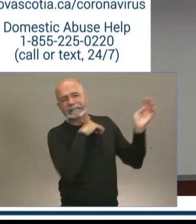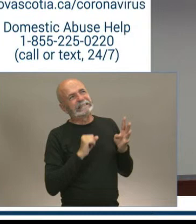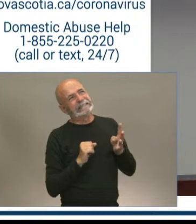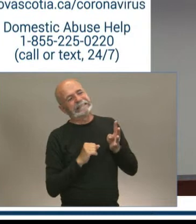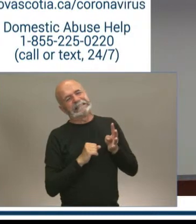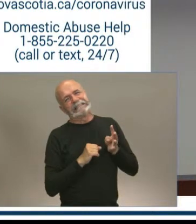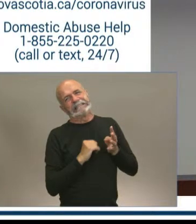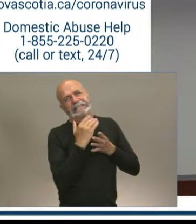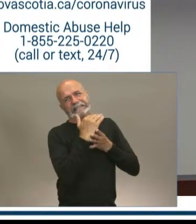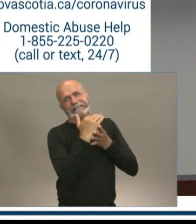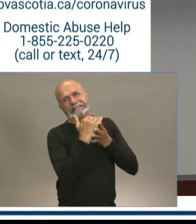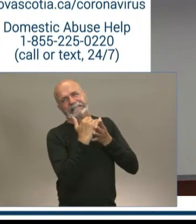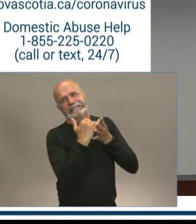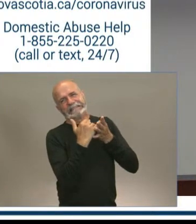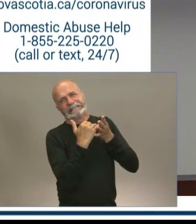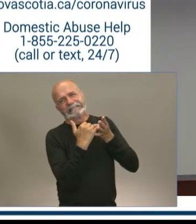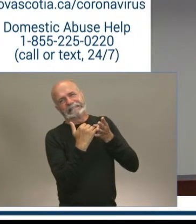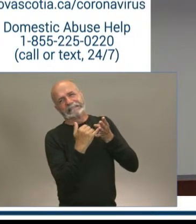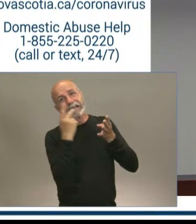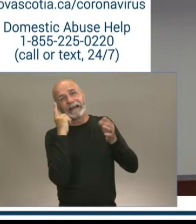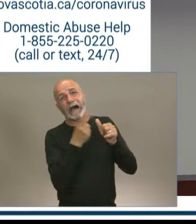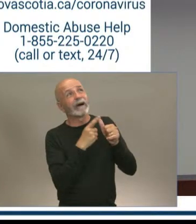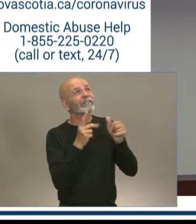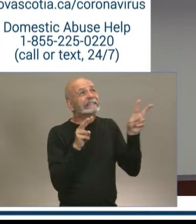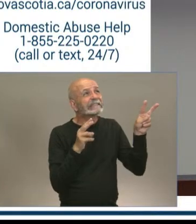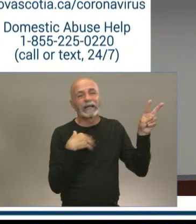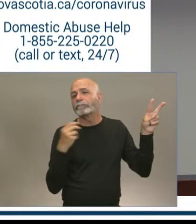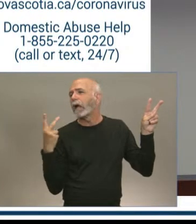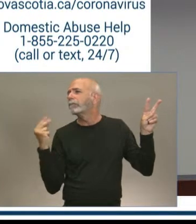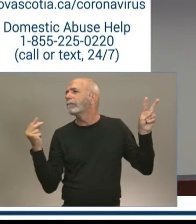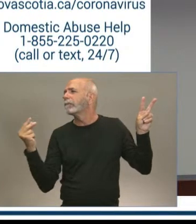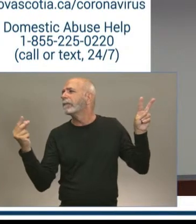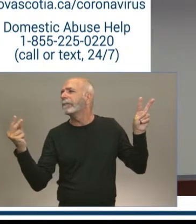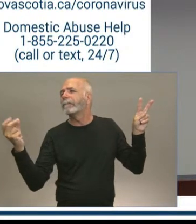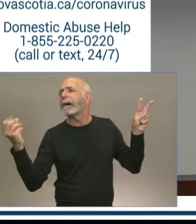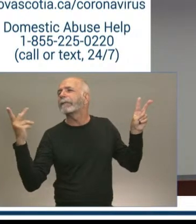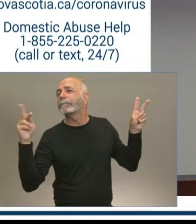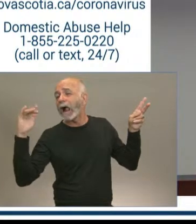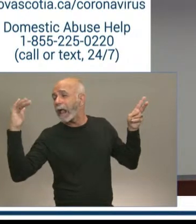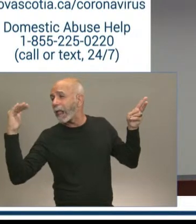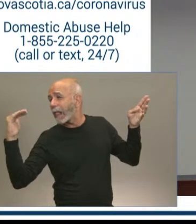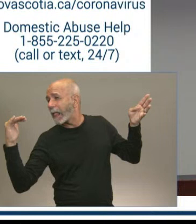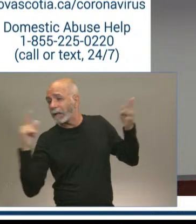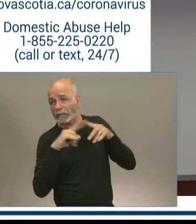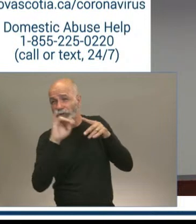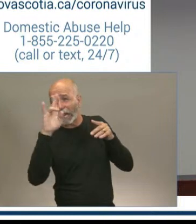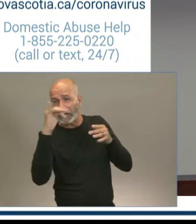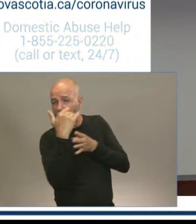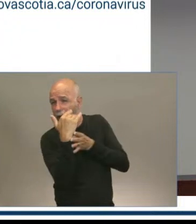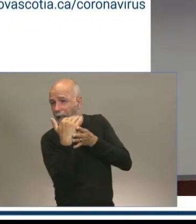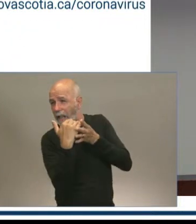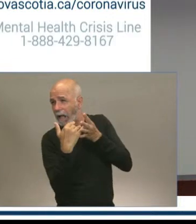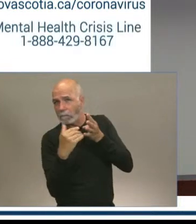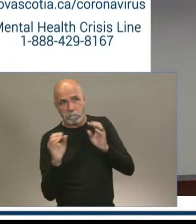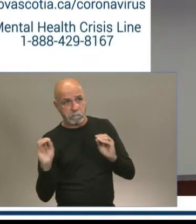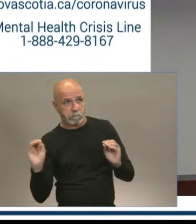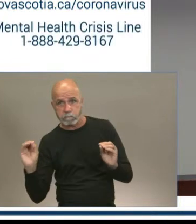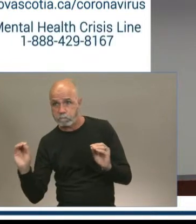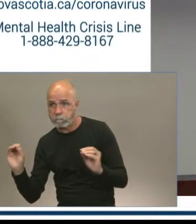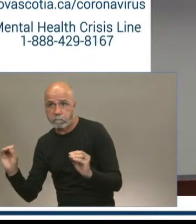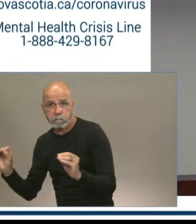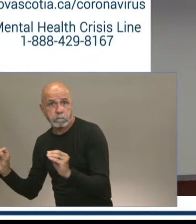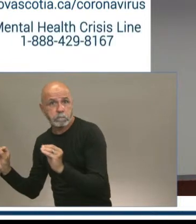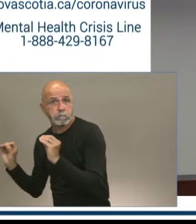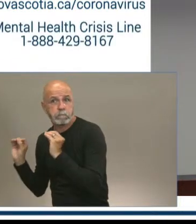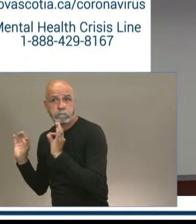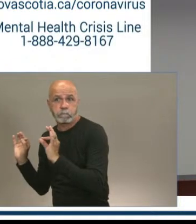at with our vaccine coverage and see how the month of July is gone, then I think we're in a space to say, okay, what can we start to then relax in